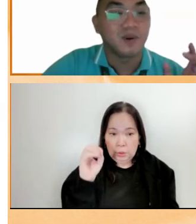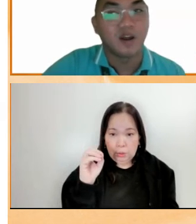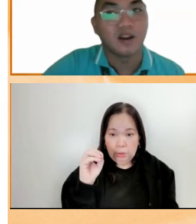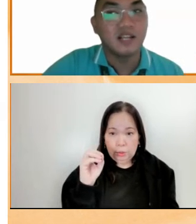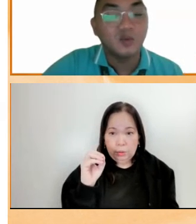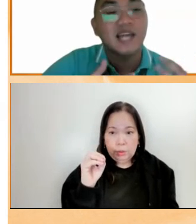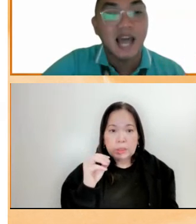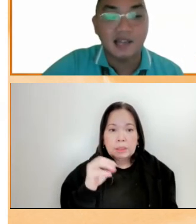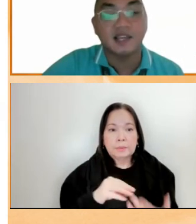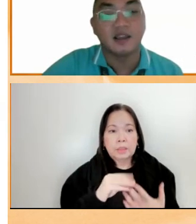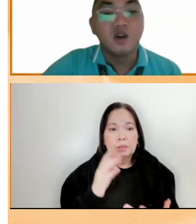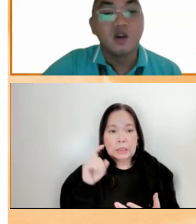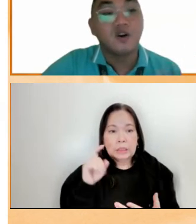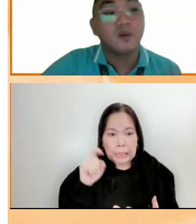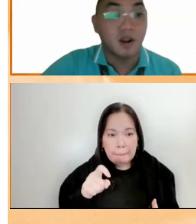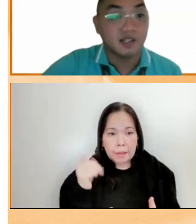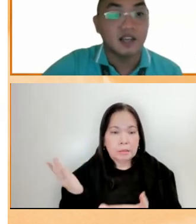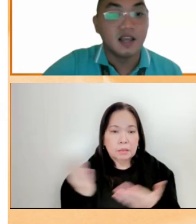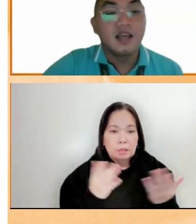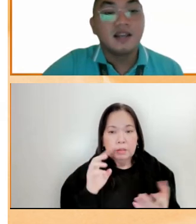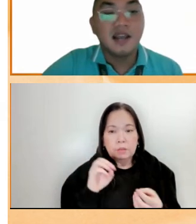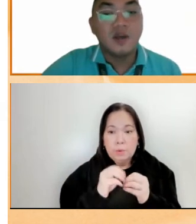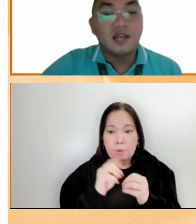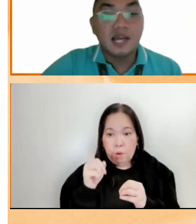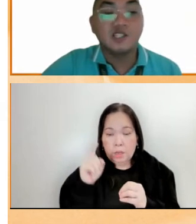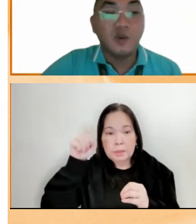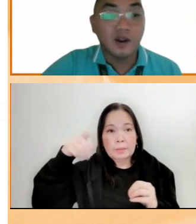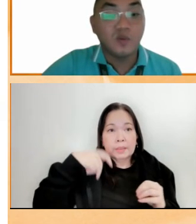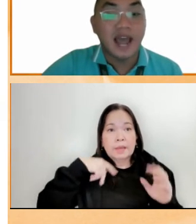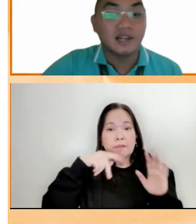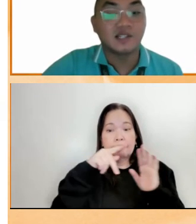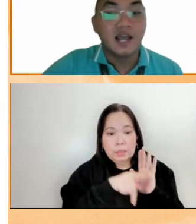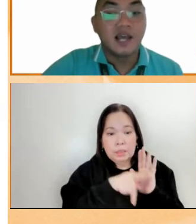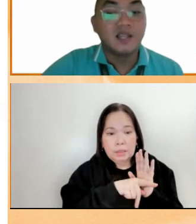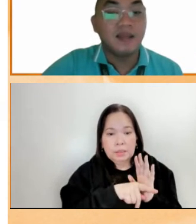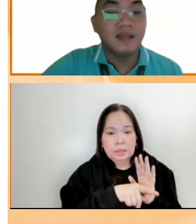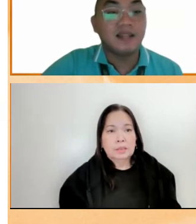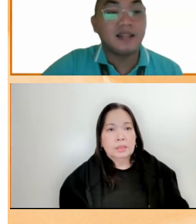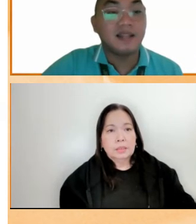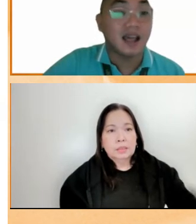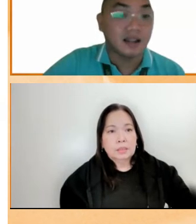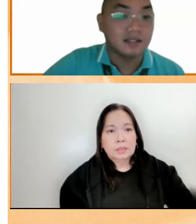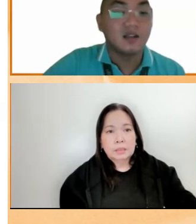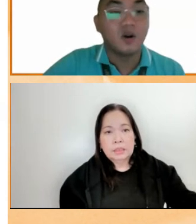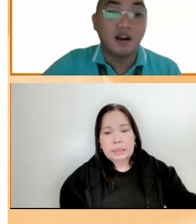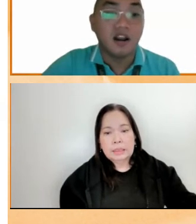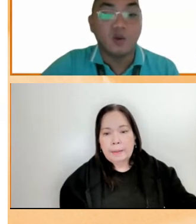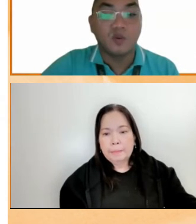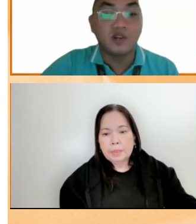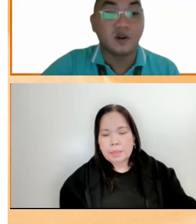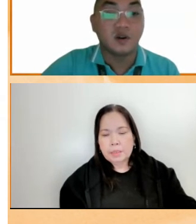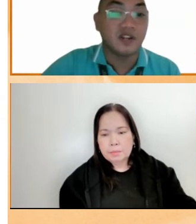number 1. It was asking for a policy. Now, that is where we answered the Mental Health Act or the